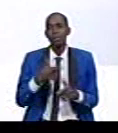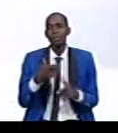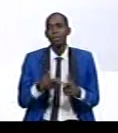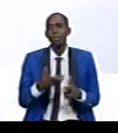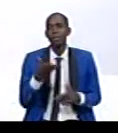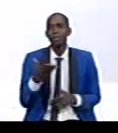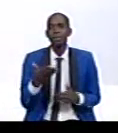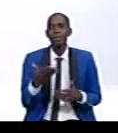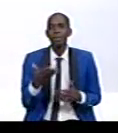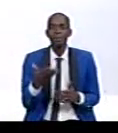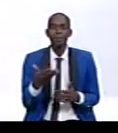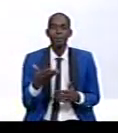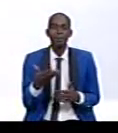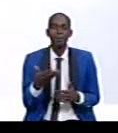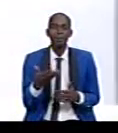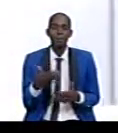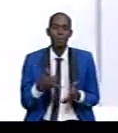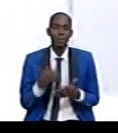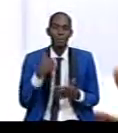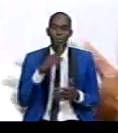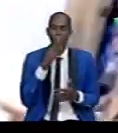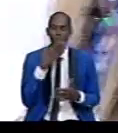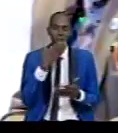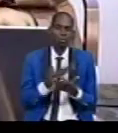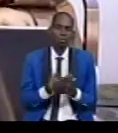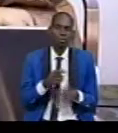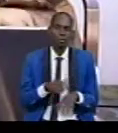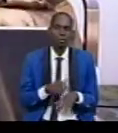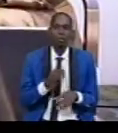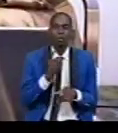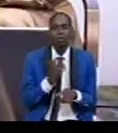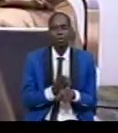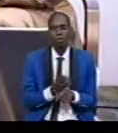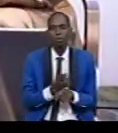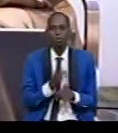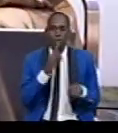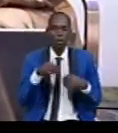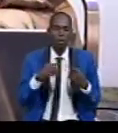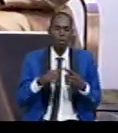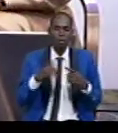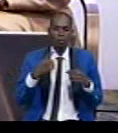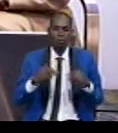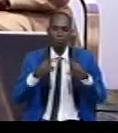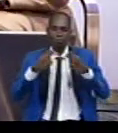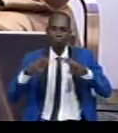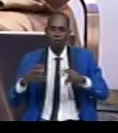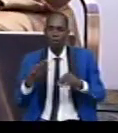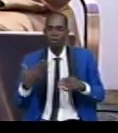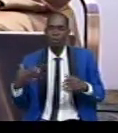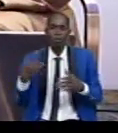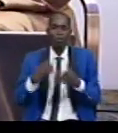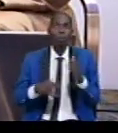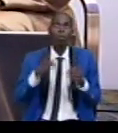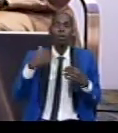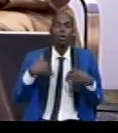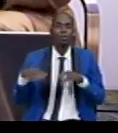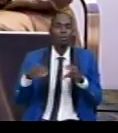been indeed global. Yeah, I've just given you some statistics of what the Lord has done in the past